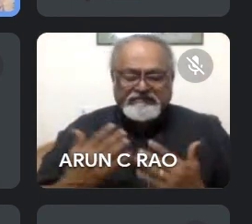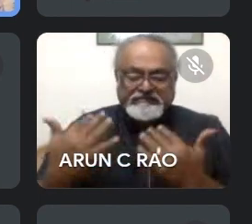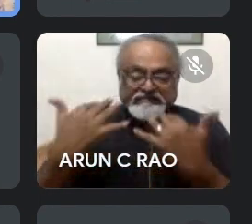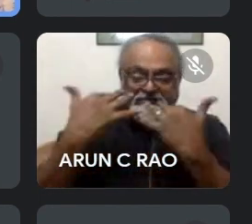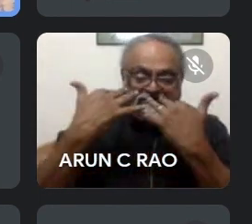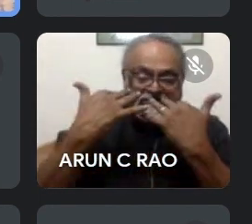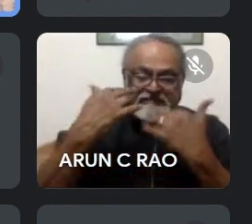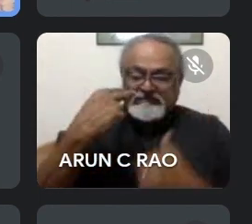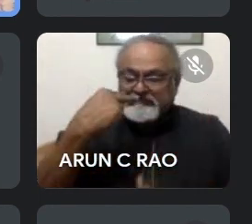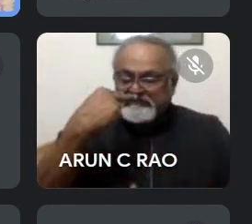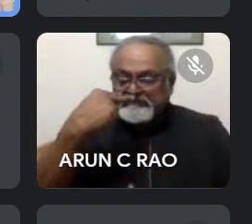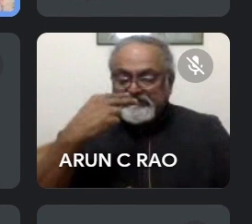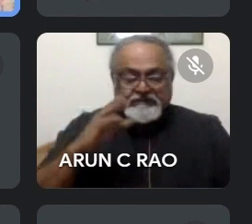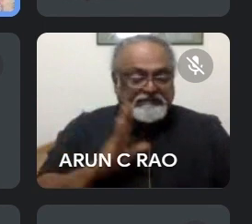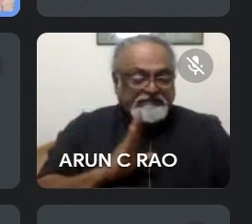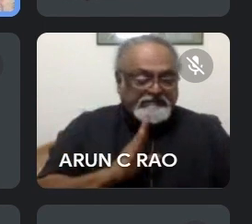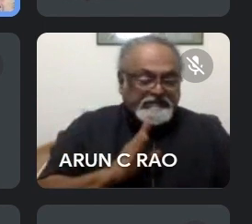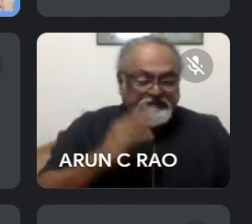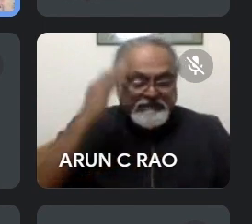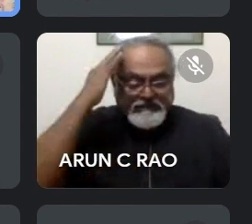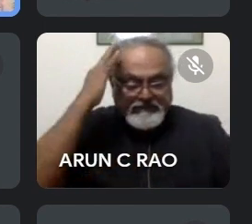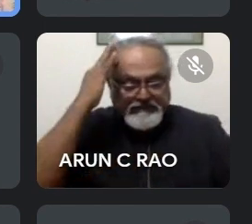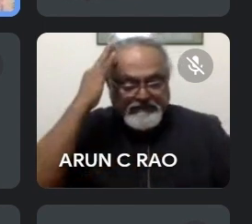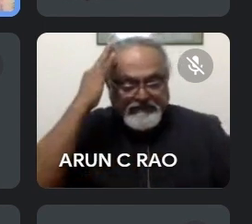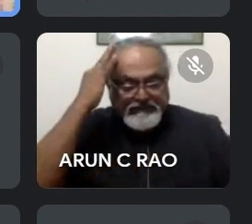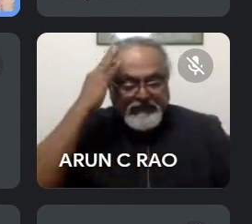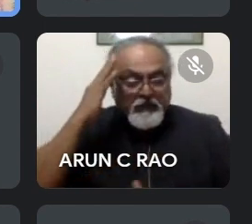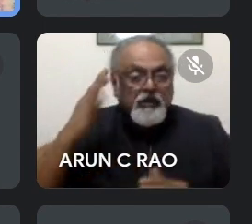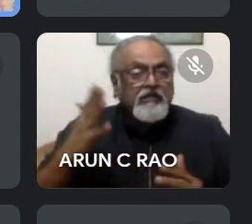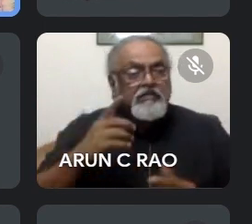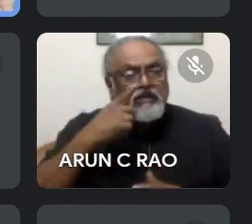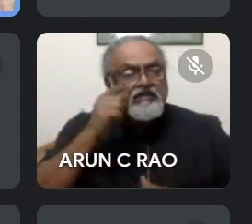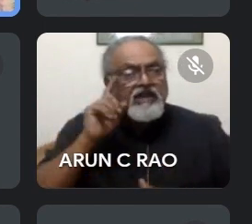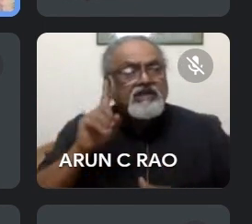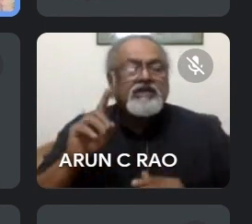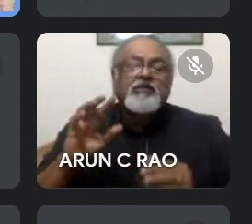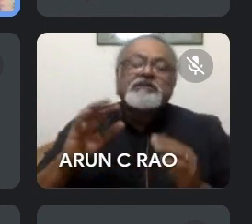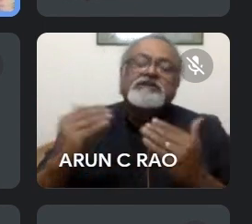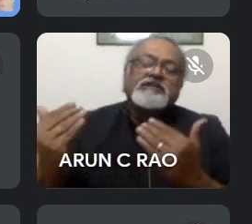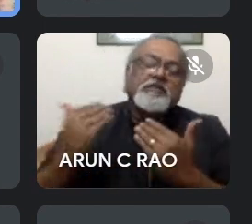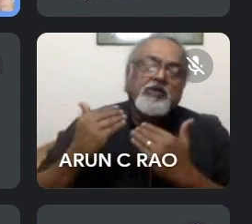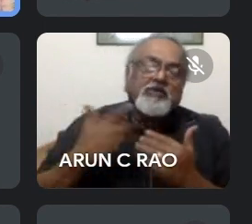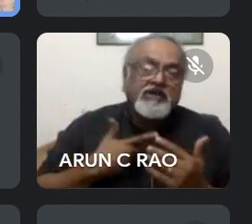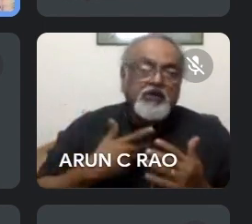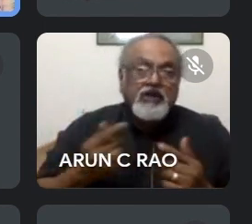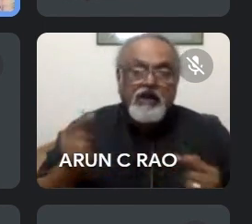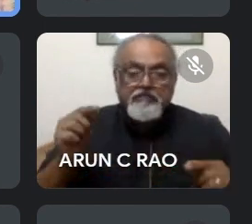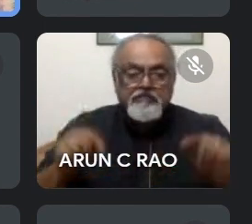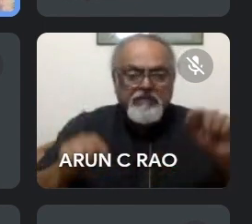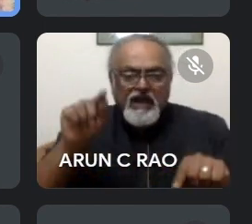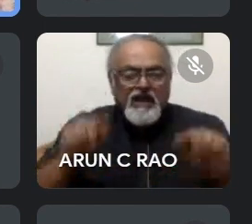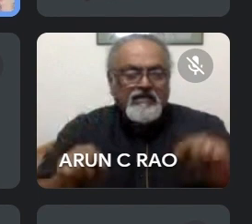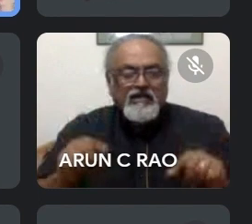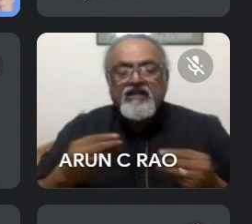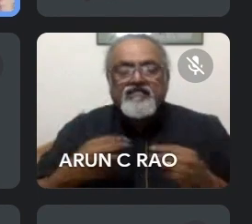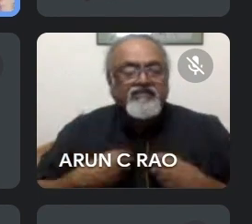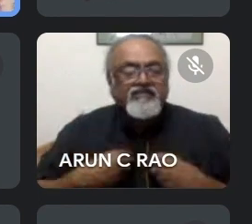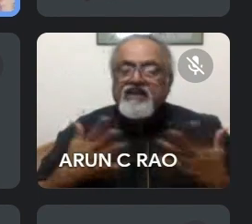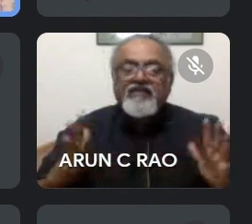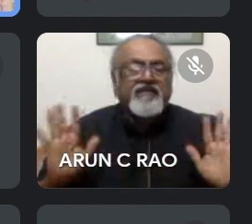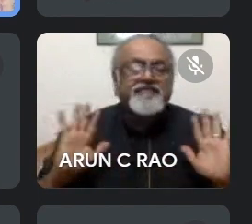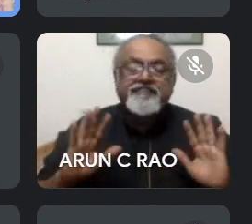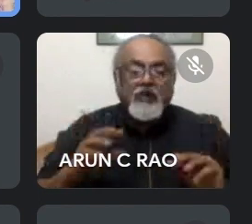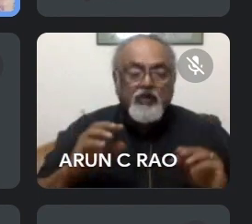this happening to me and stuff. And during the whole time, my mom and dad were very supportive of me. They never compared us, but they always tried to push